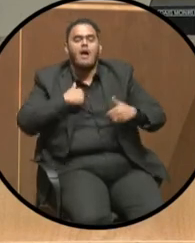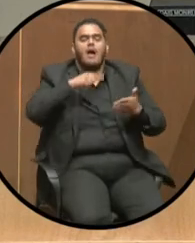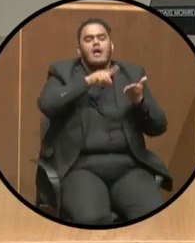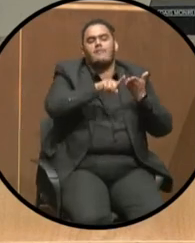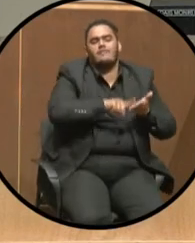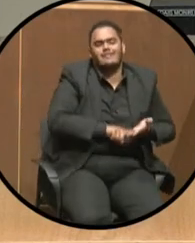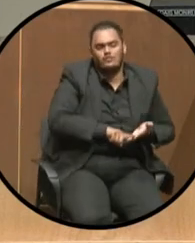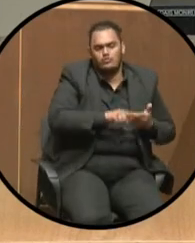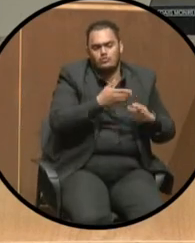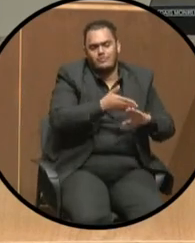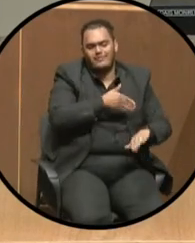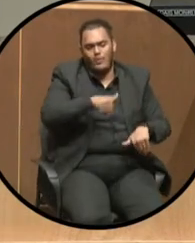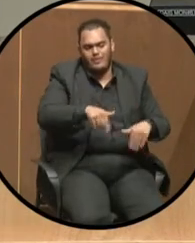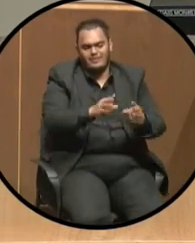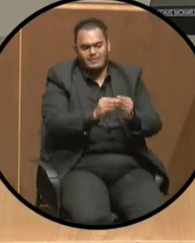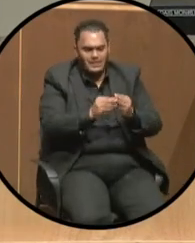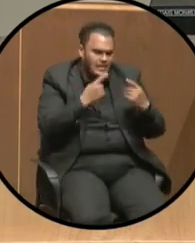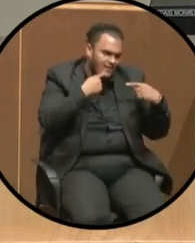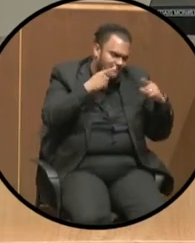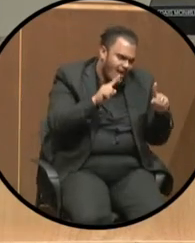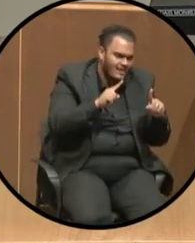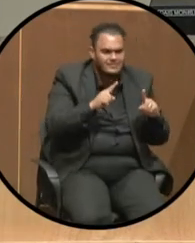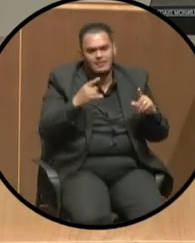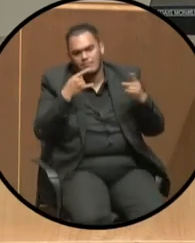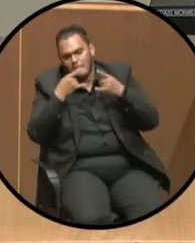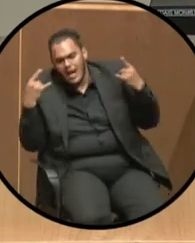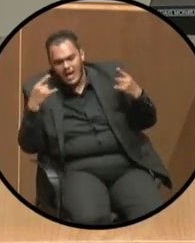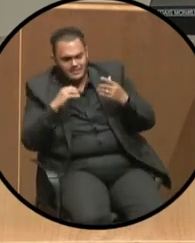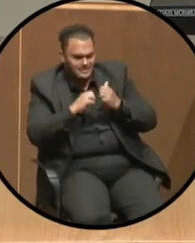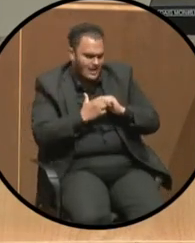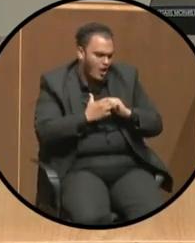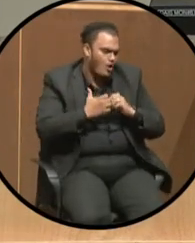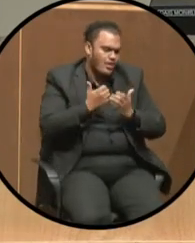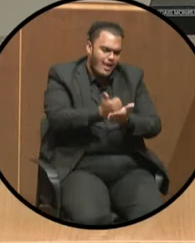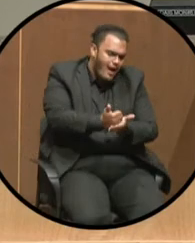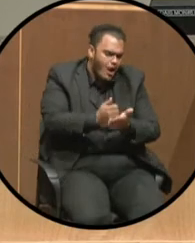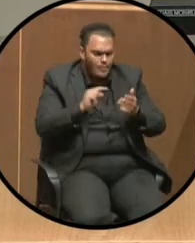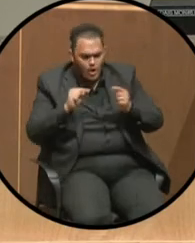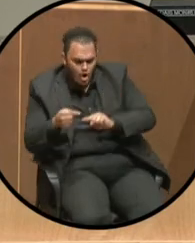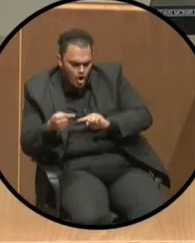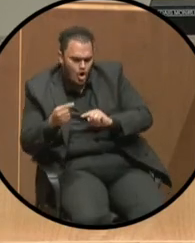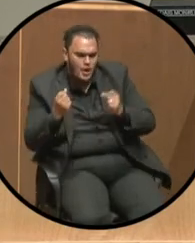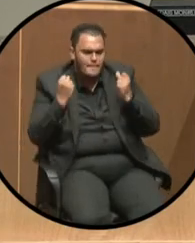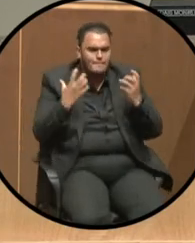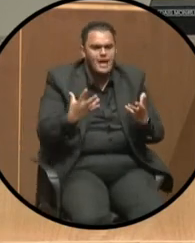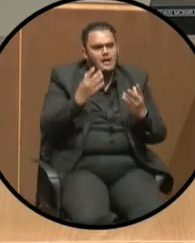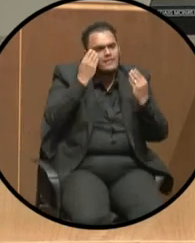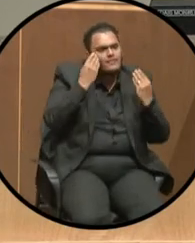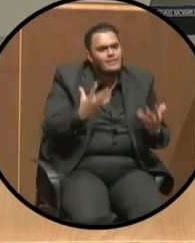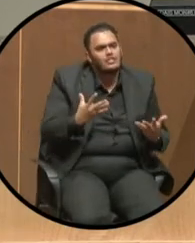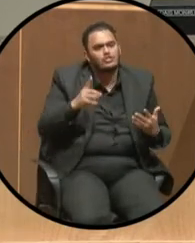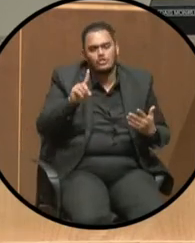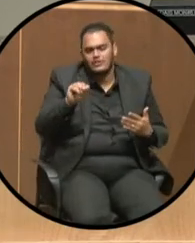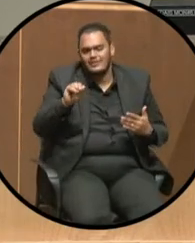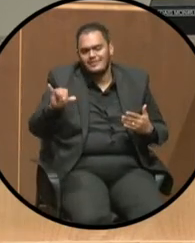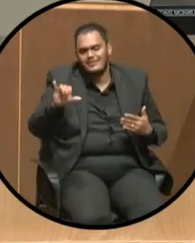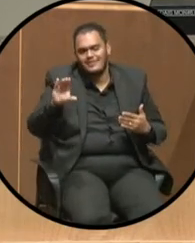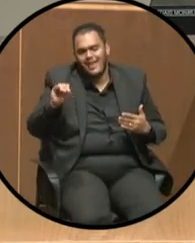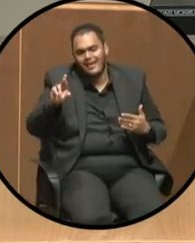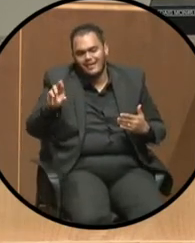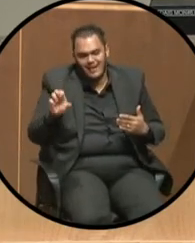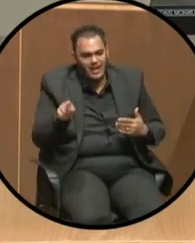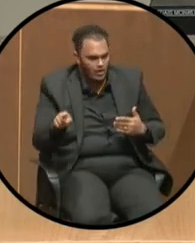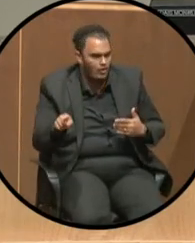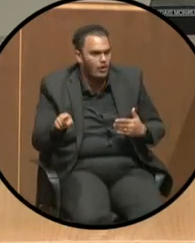masks, how they helped, they hurt. I looked at a lot of information from daycares who've been in operation since day